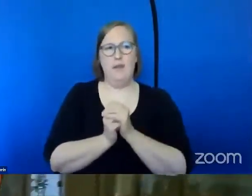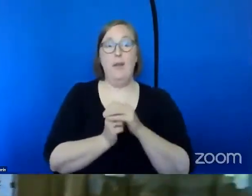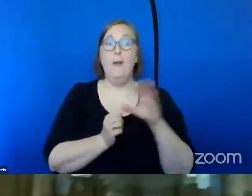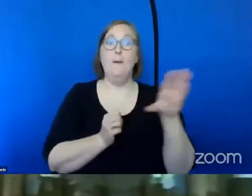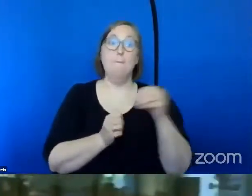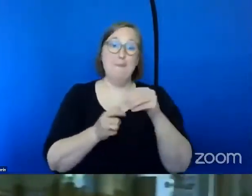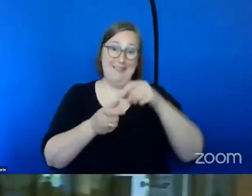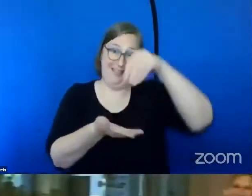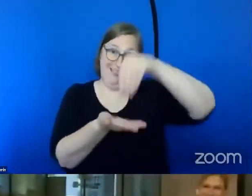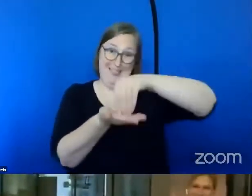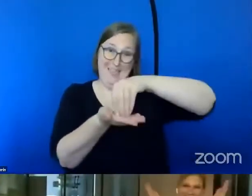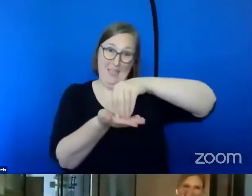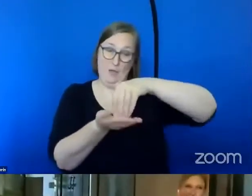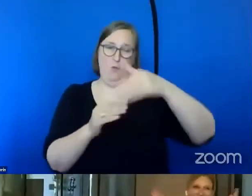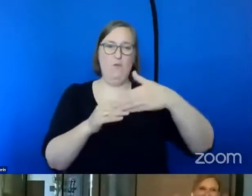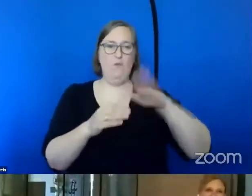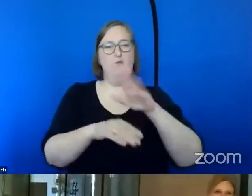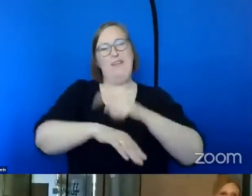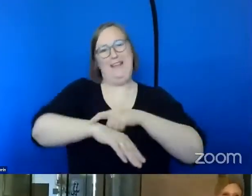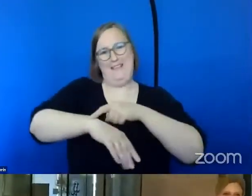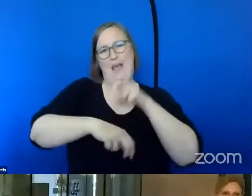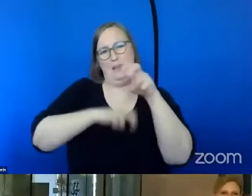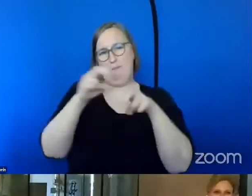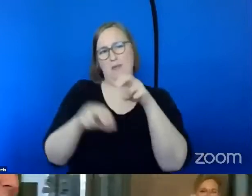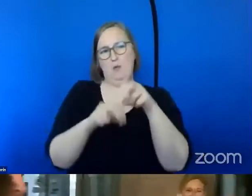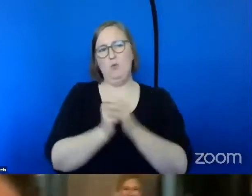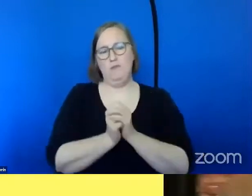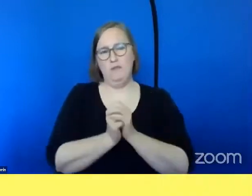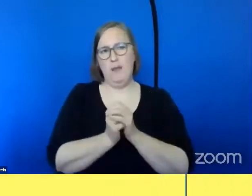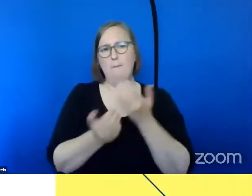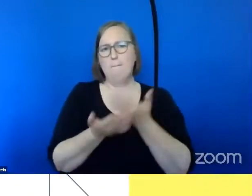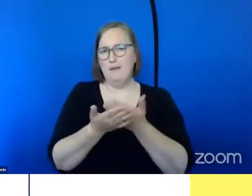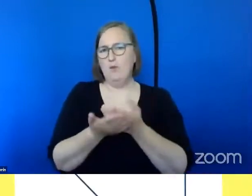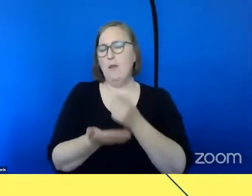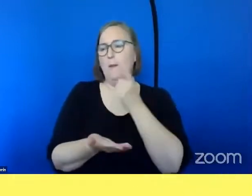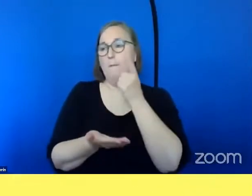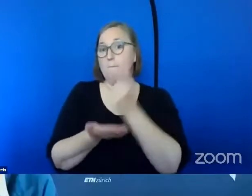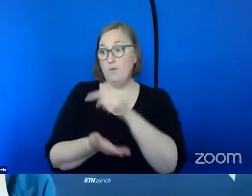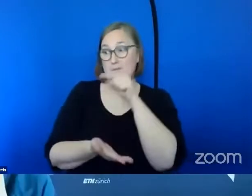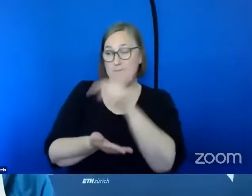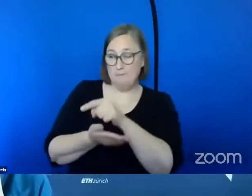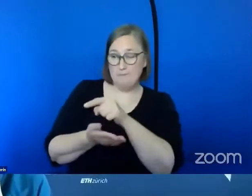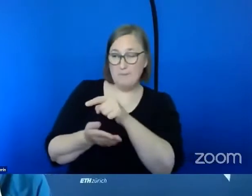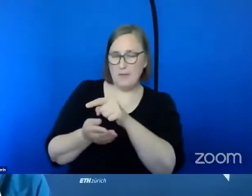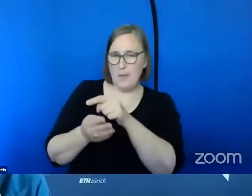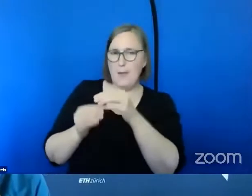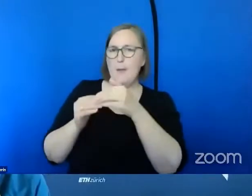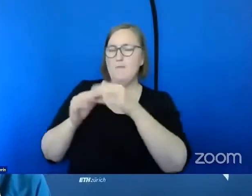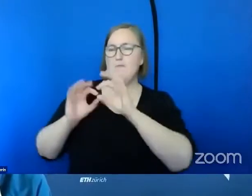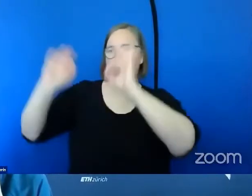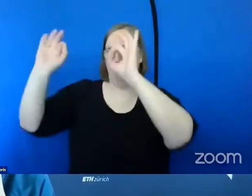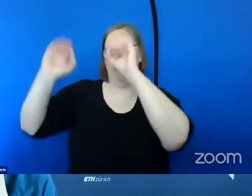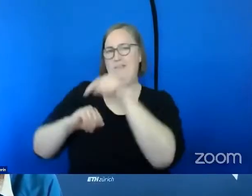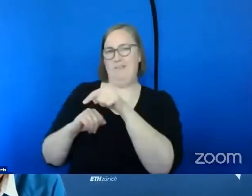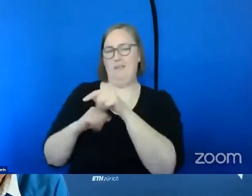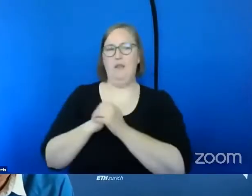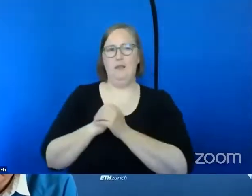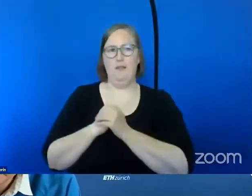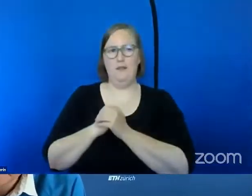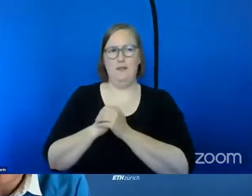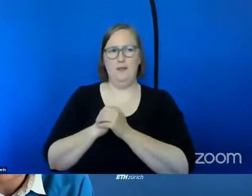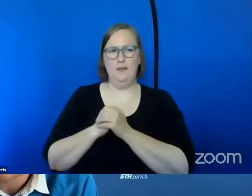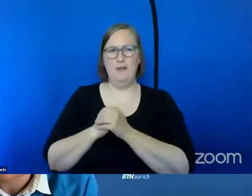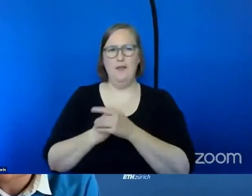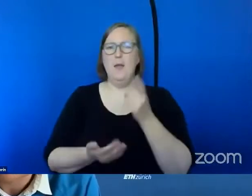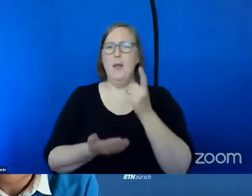friction in his fingertips to let it go. But this was so close. Spectacular race. Let's get the confirmation